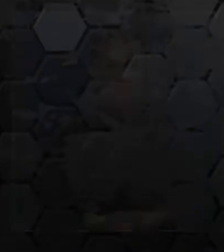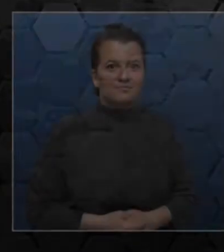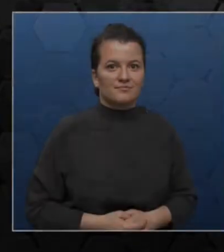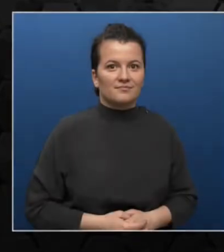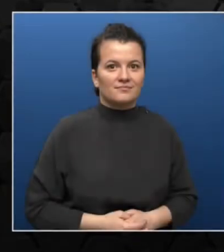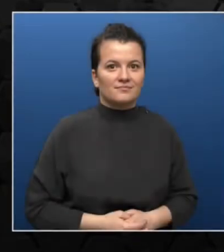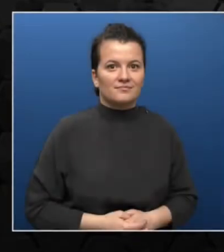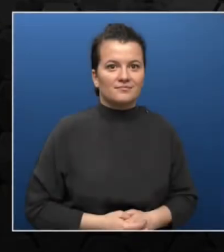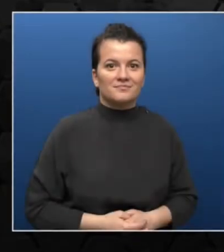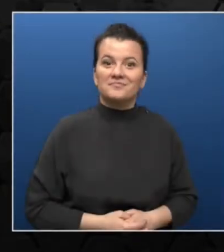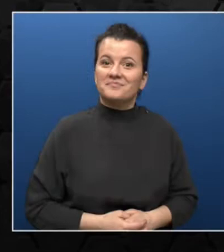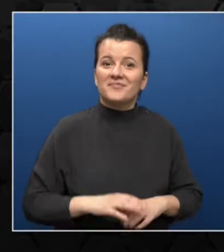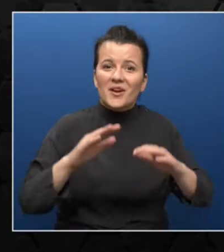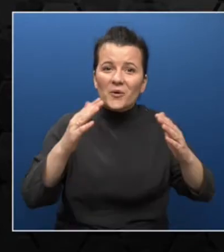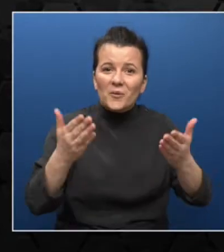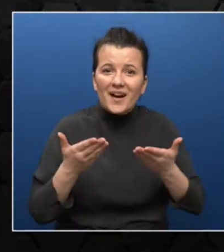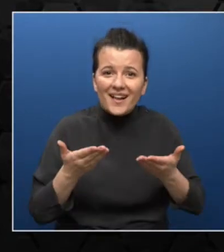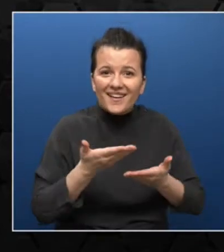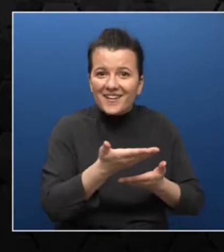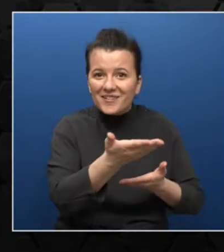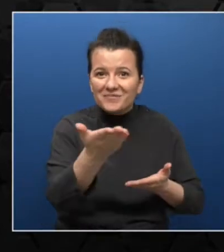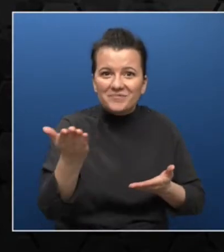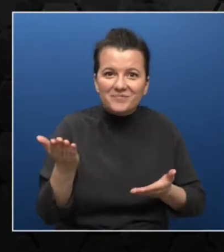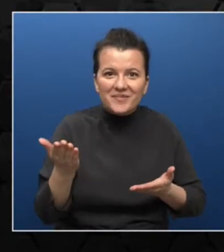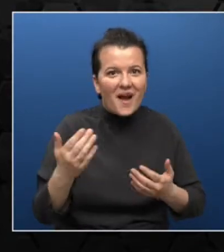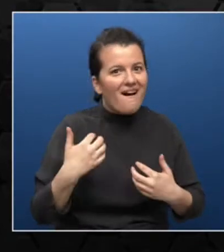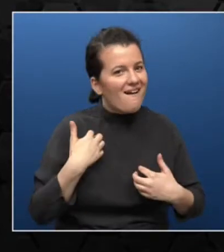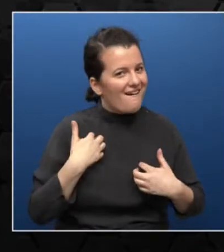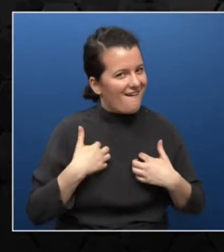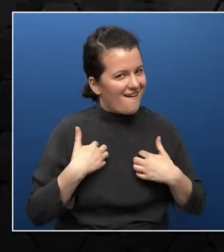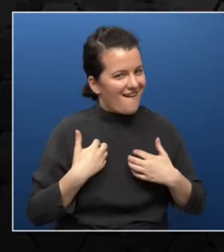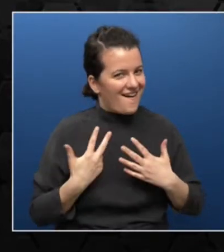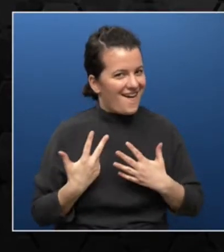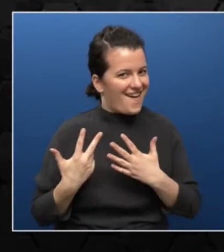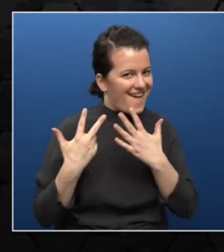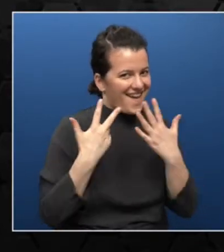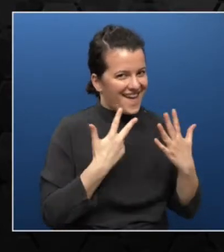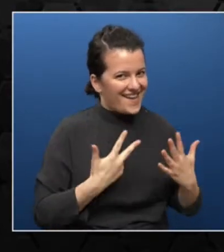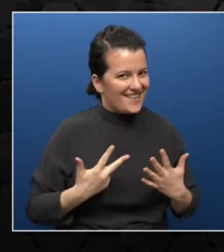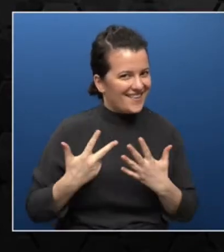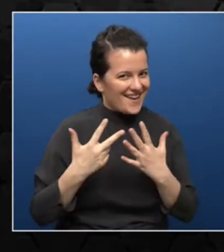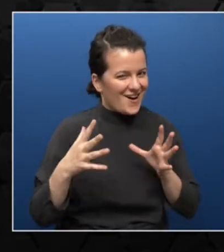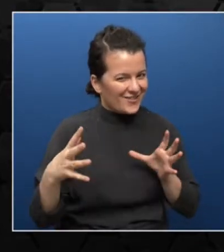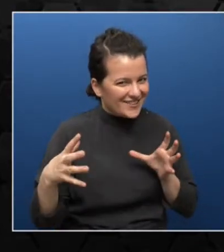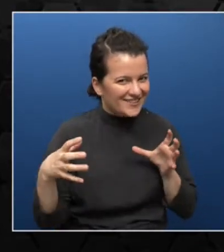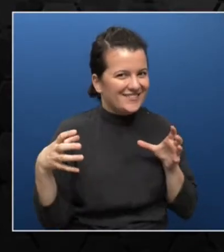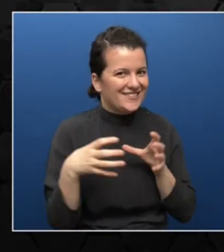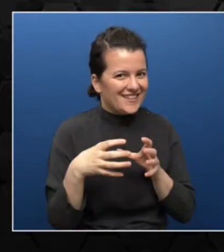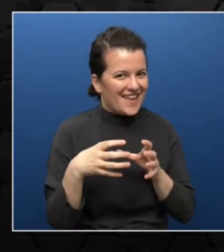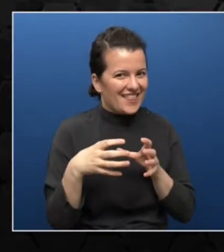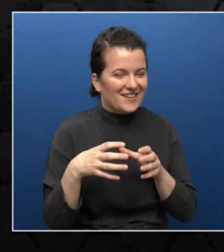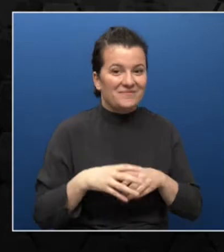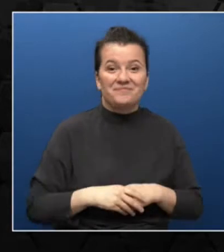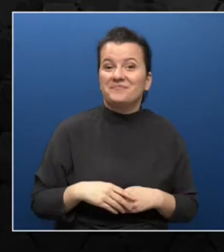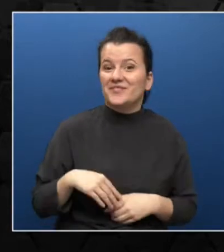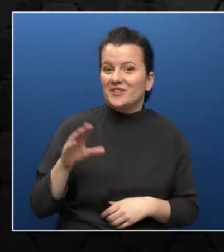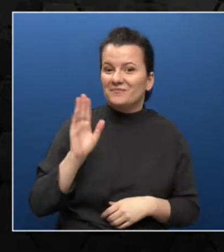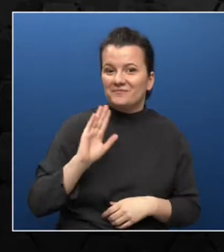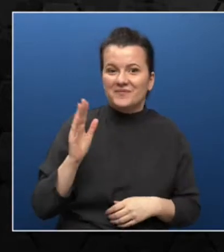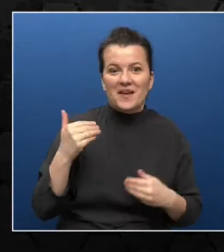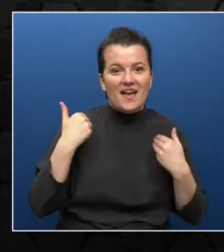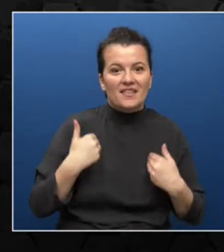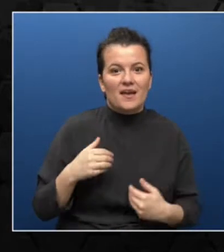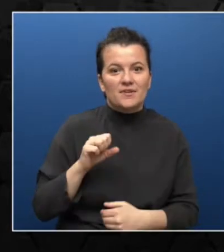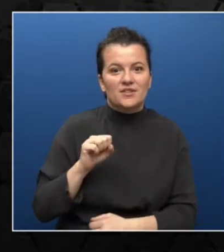Welcome, everyone. We are looking forward to spend the next 8 hours with you. Hi, my name is Sjoukje Zaal, and